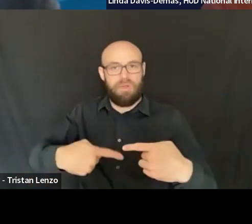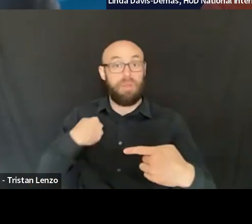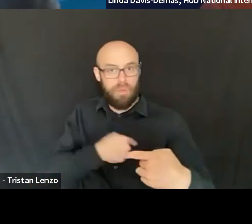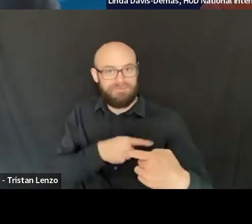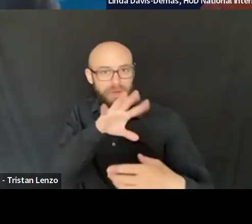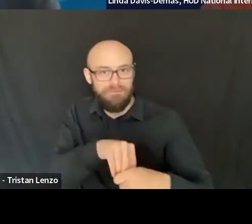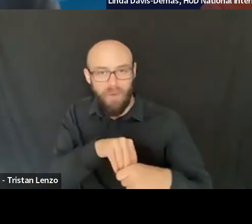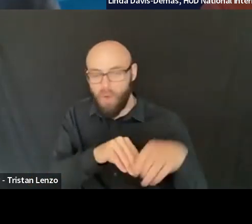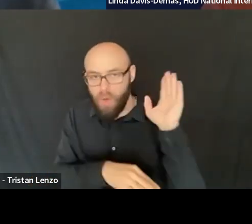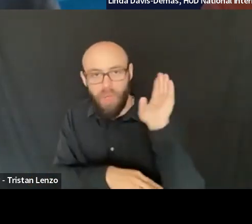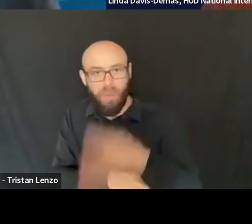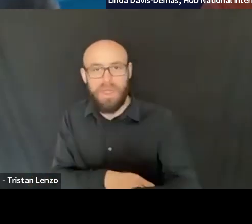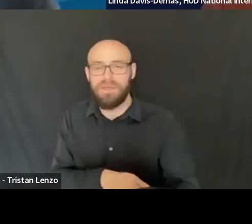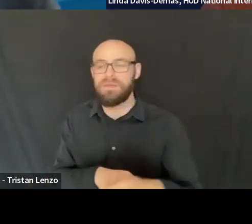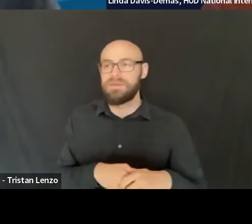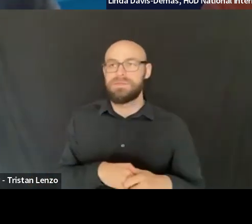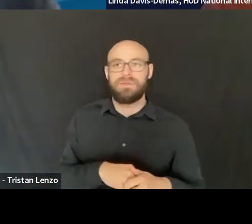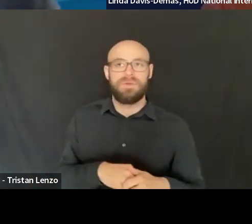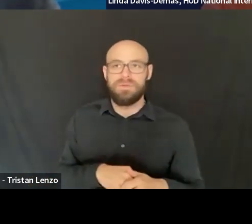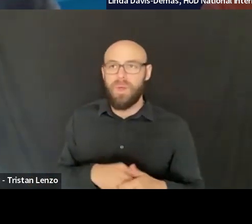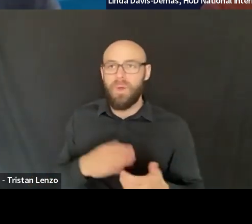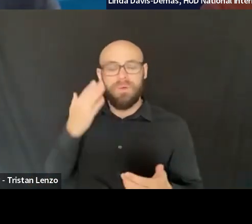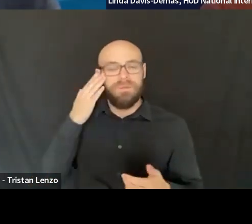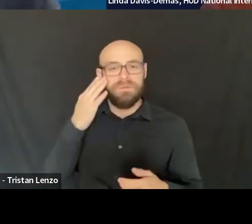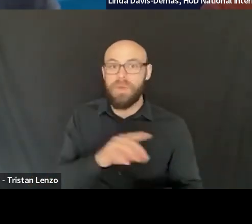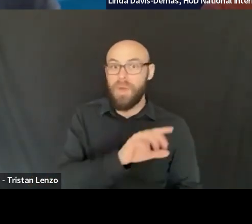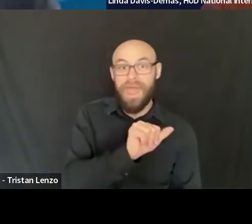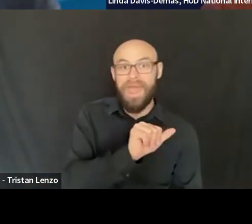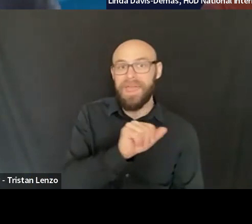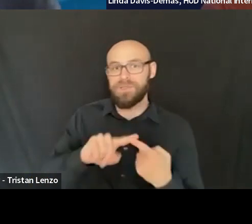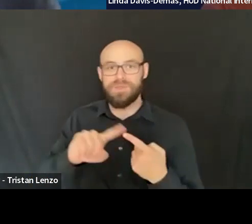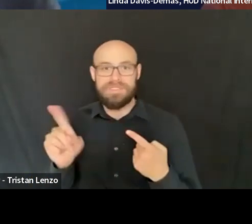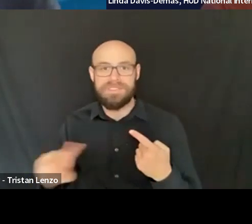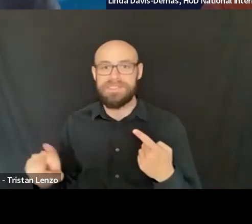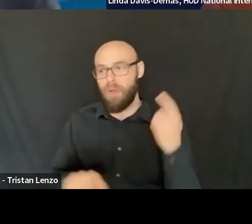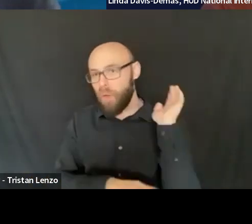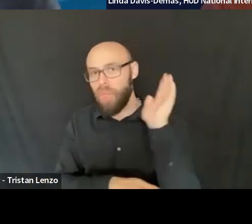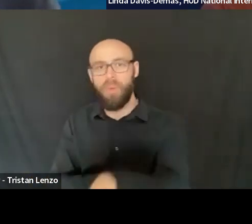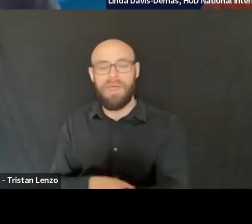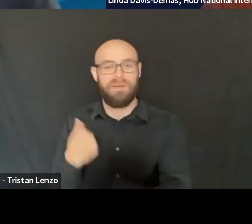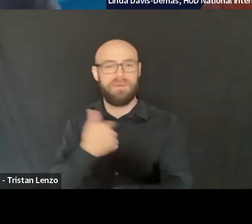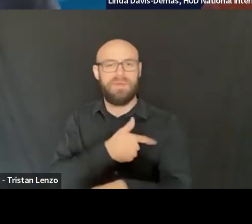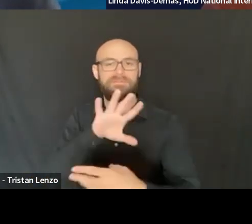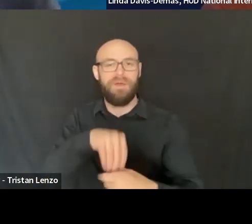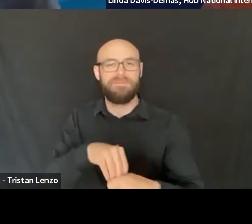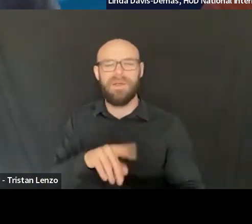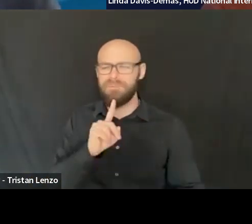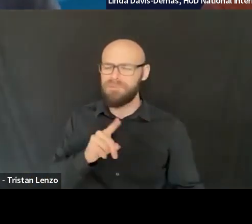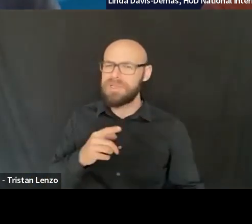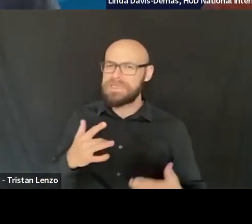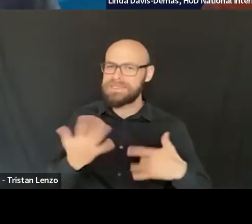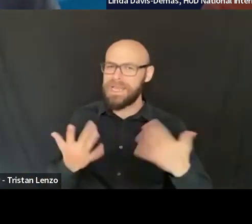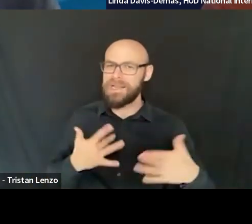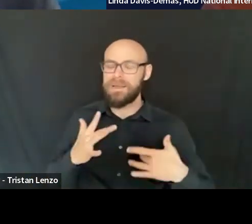one end, soup to nuts, A to Z, right? And I'm really excited about the